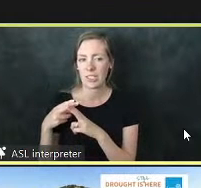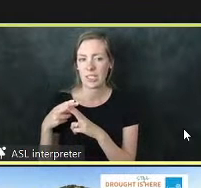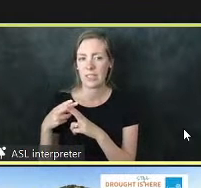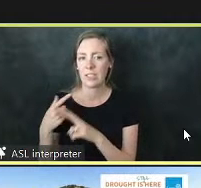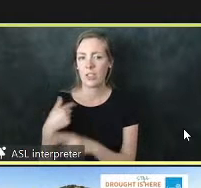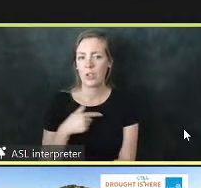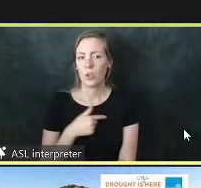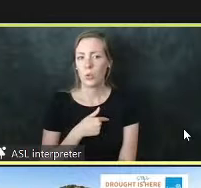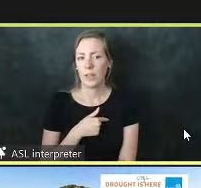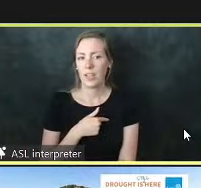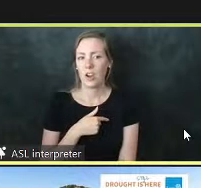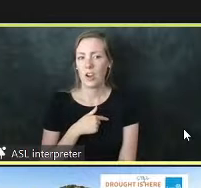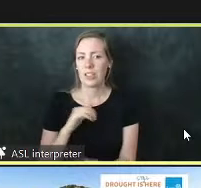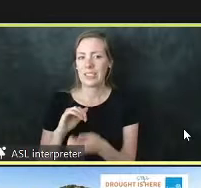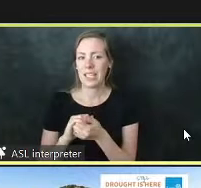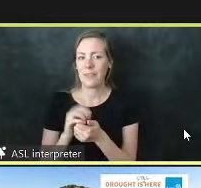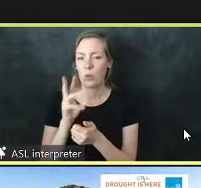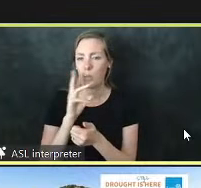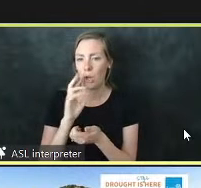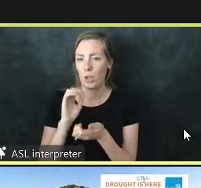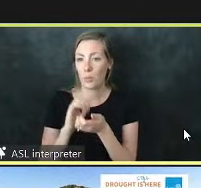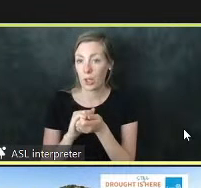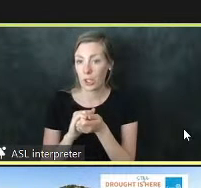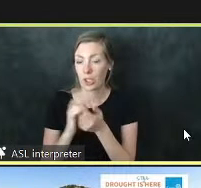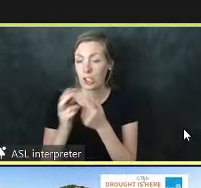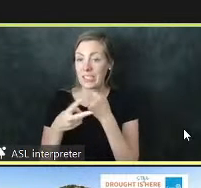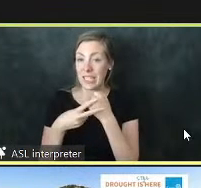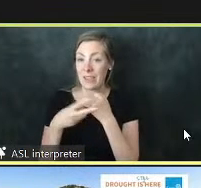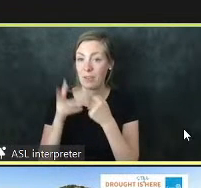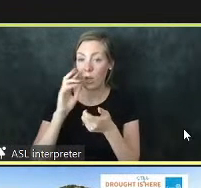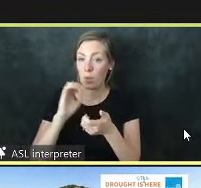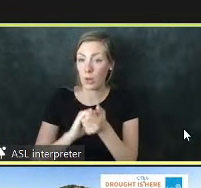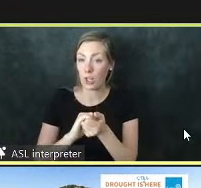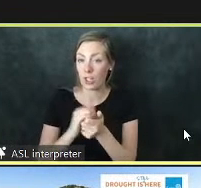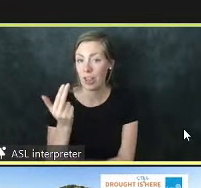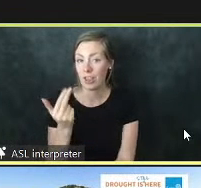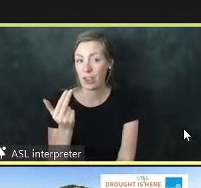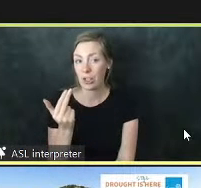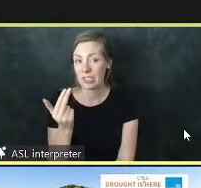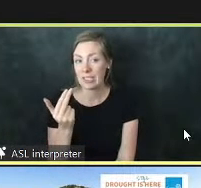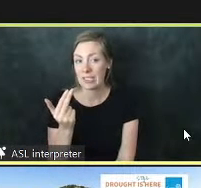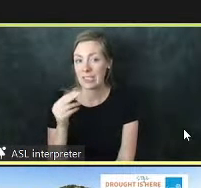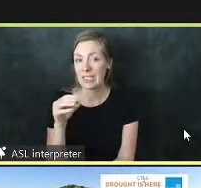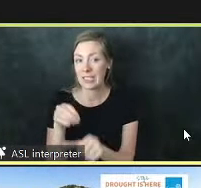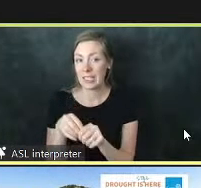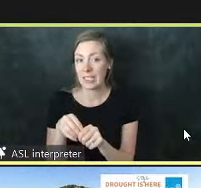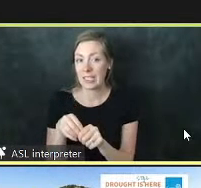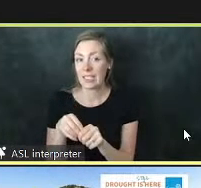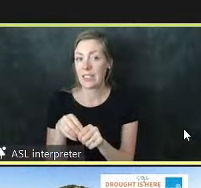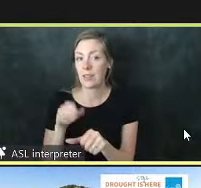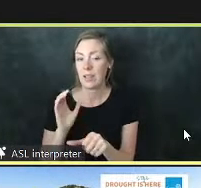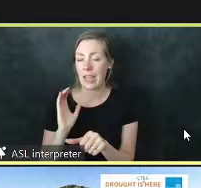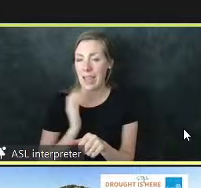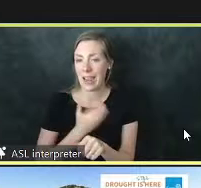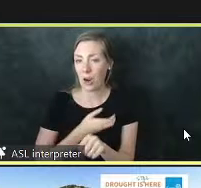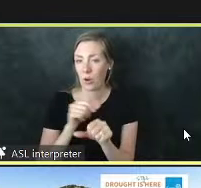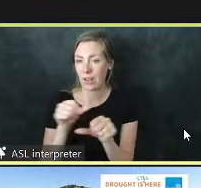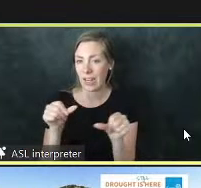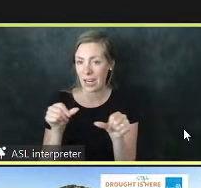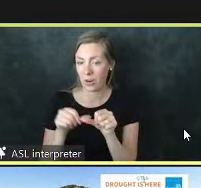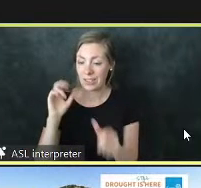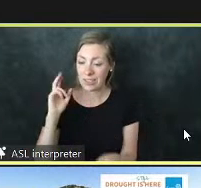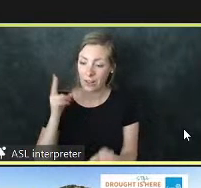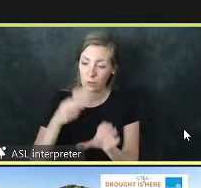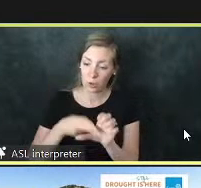mencionó, Saving Water en Partnership Sonoma Marin is están teniendo 13 water utilities in Sonoma tienen and 13 Marin counties agua en that Sonoma y have el joined